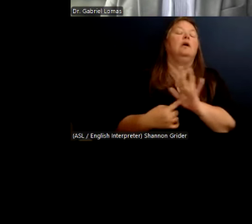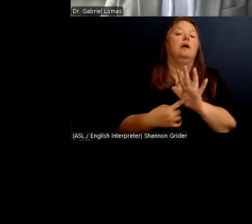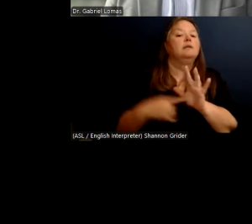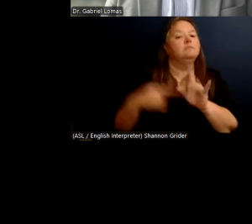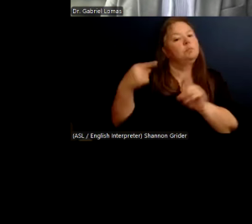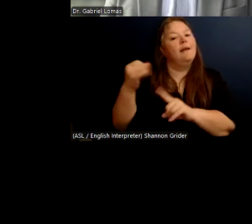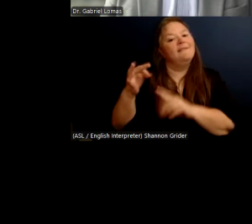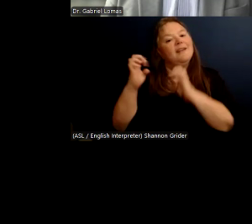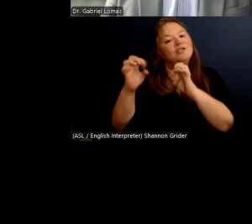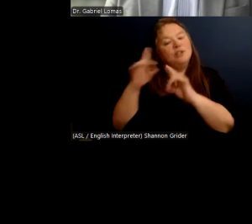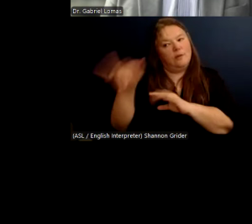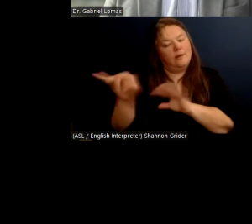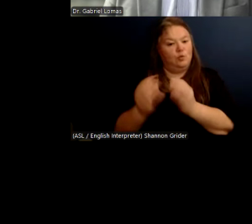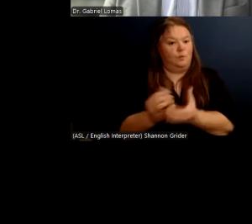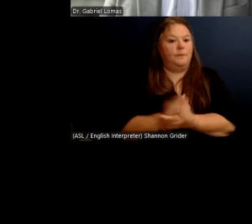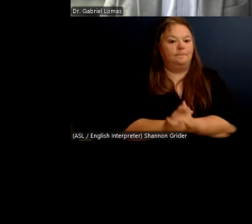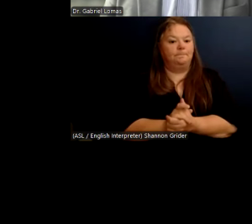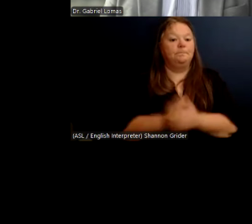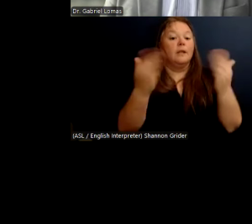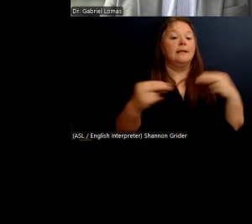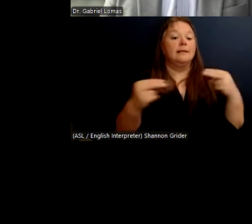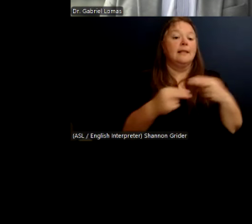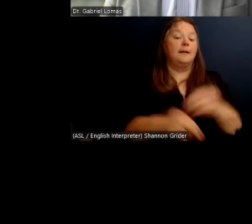for several years. Next slide.